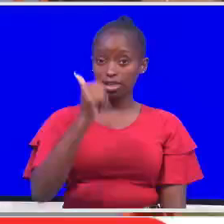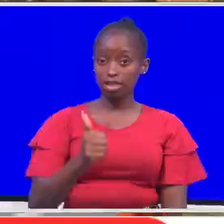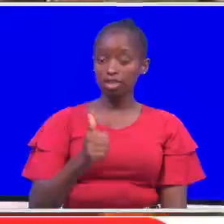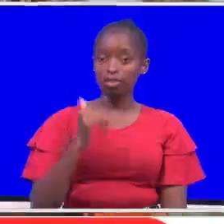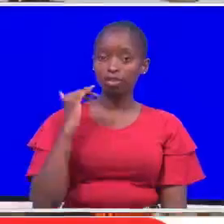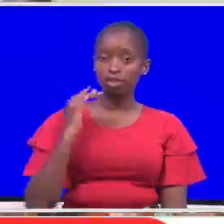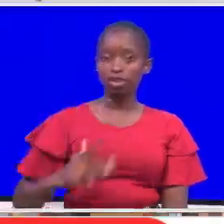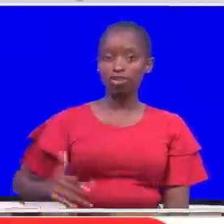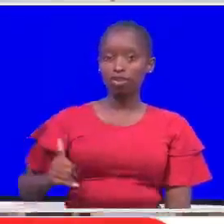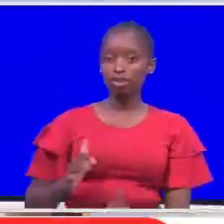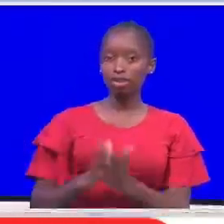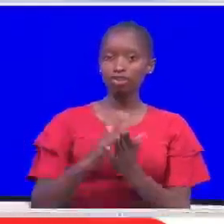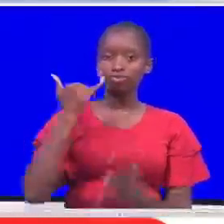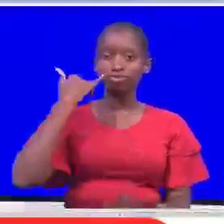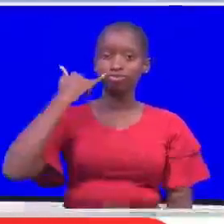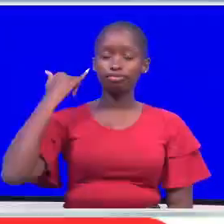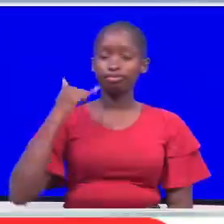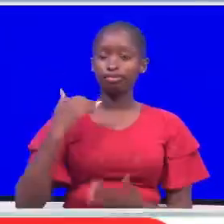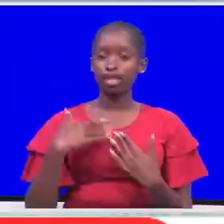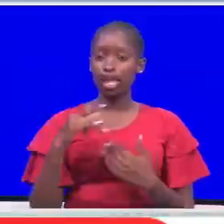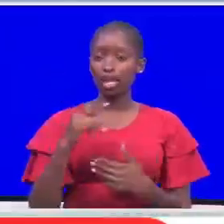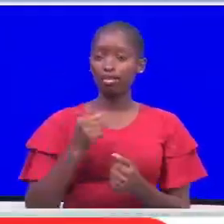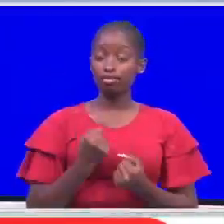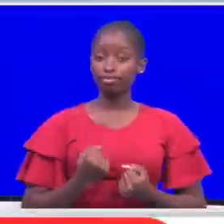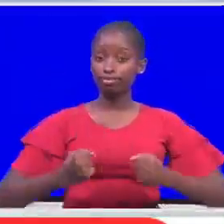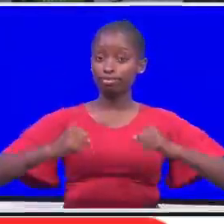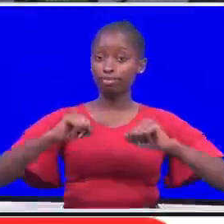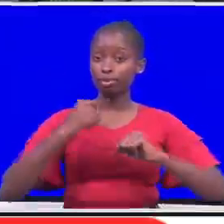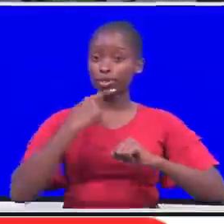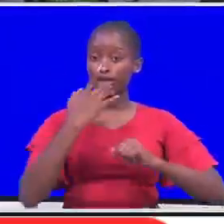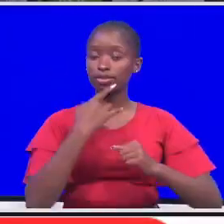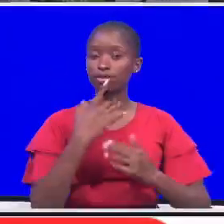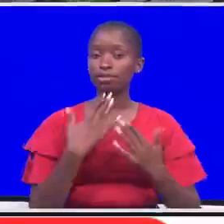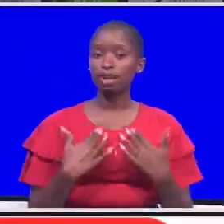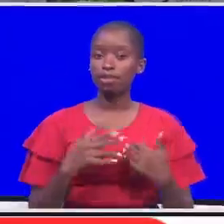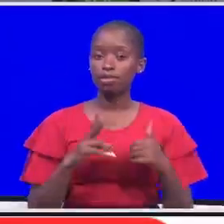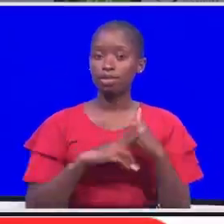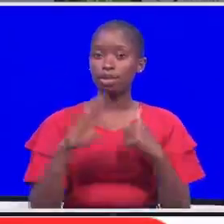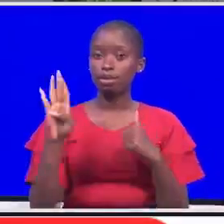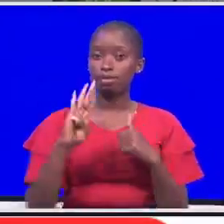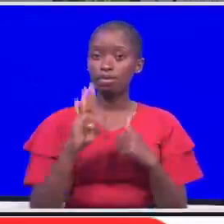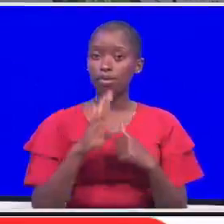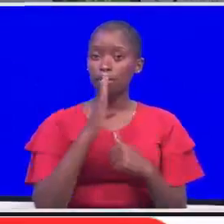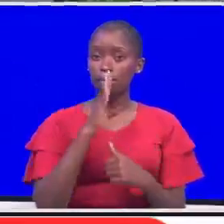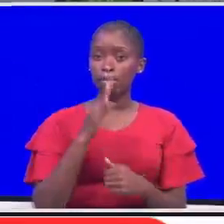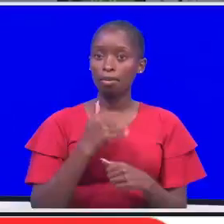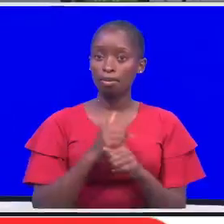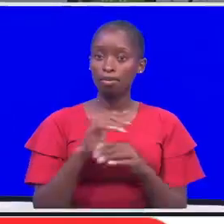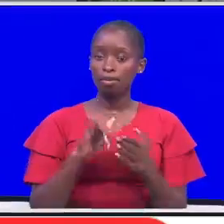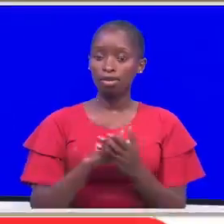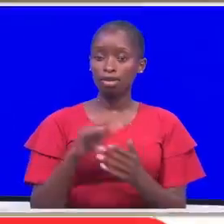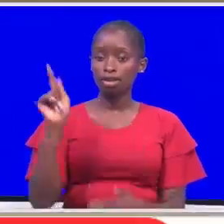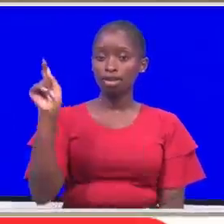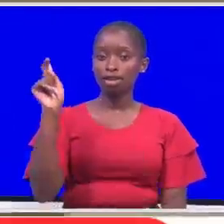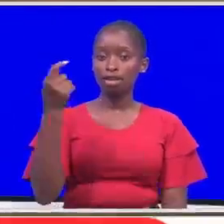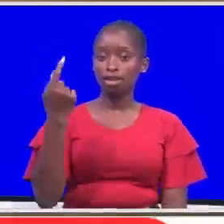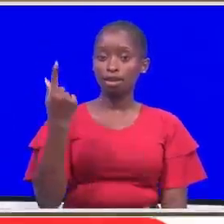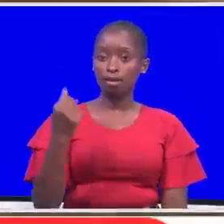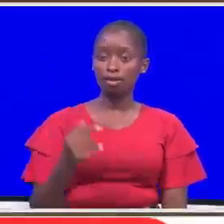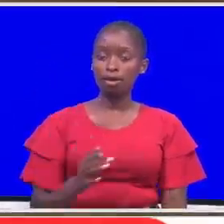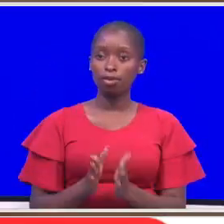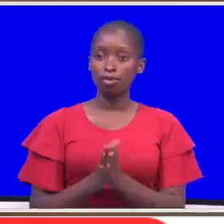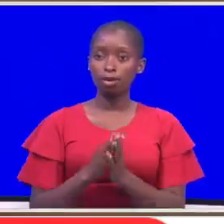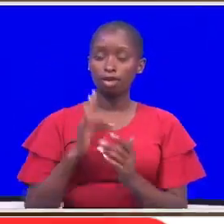The event director, Jimmy Kahumbura, estimates that 7 billion shillings will be pumped into the Kenyan economy with